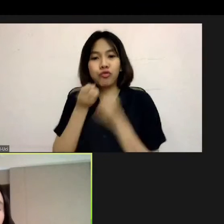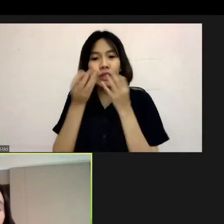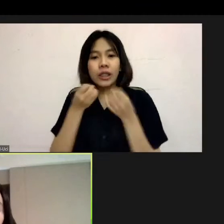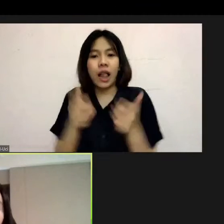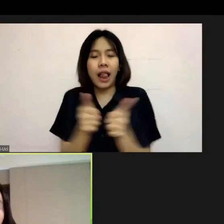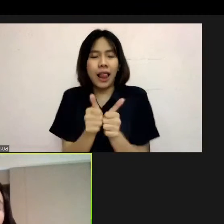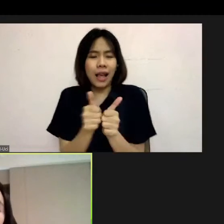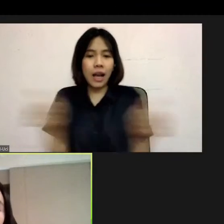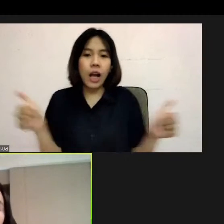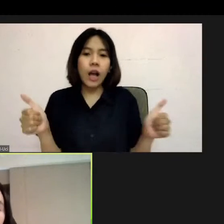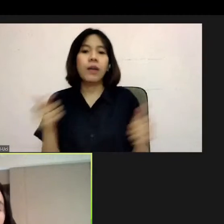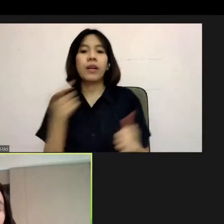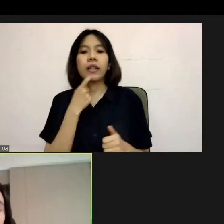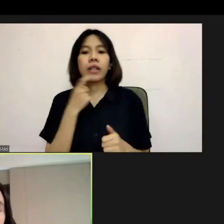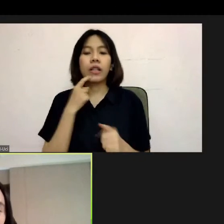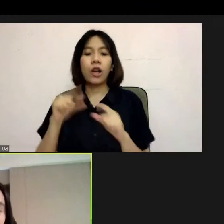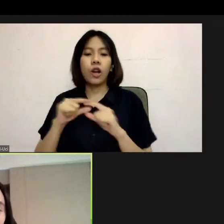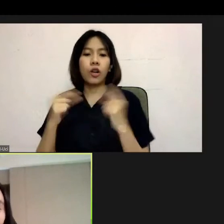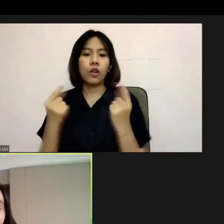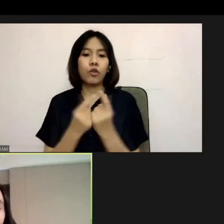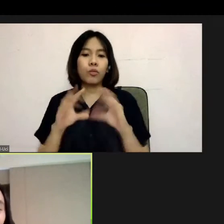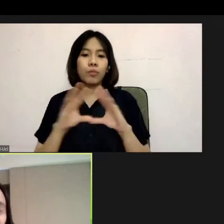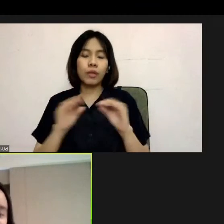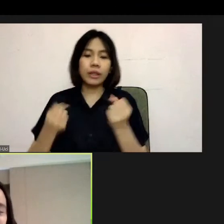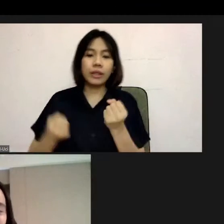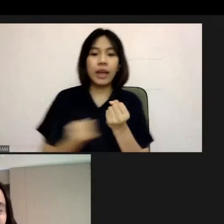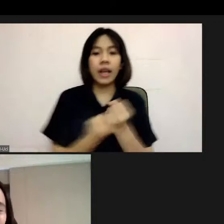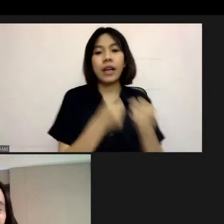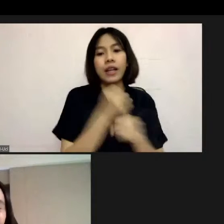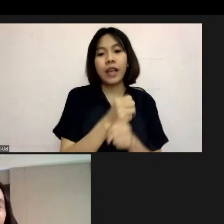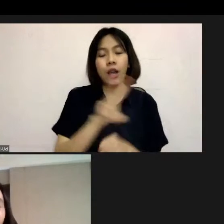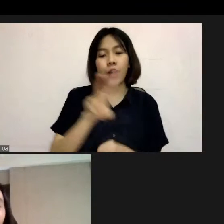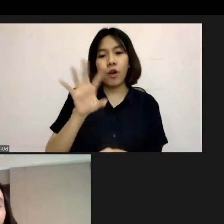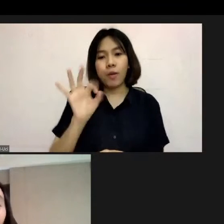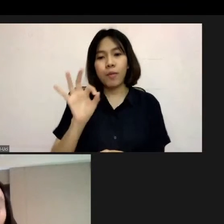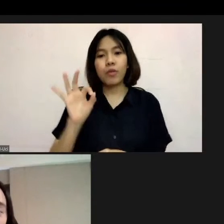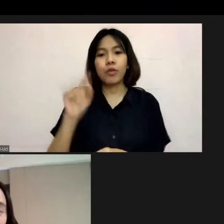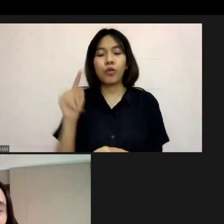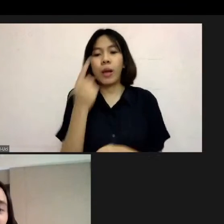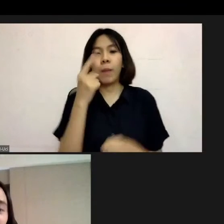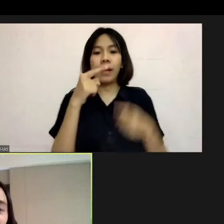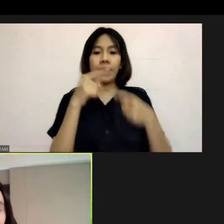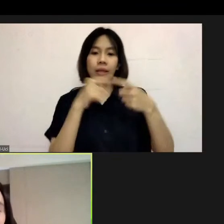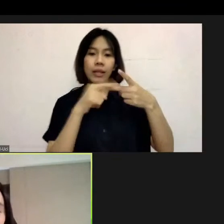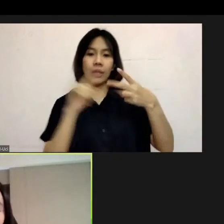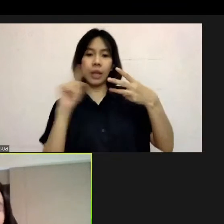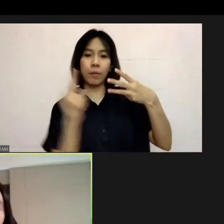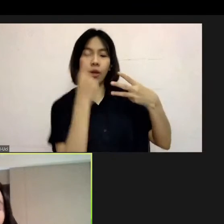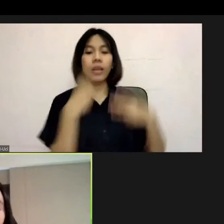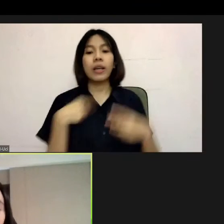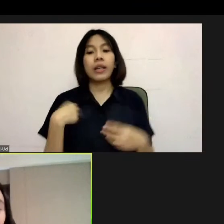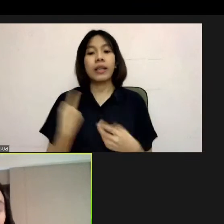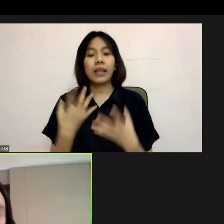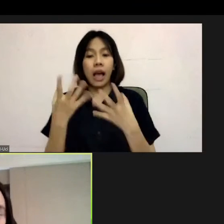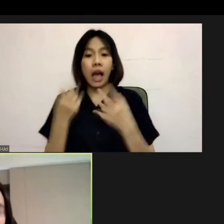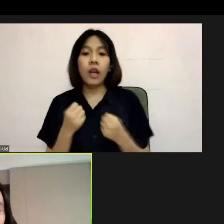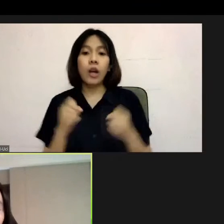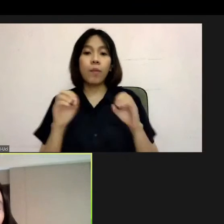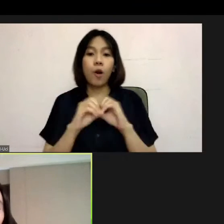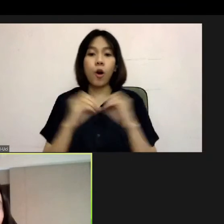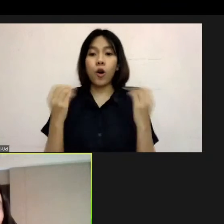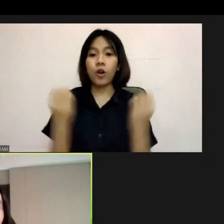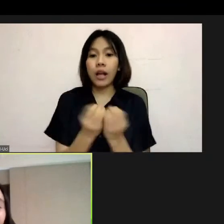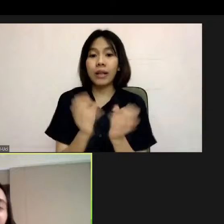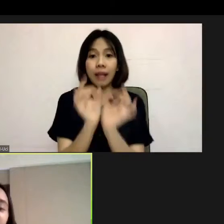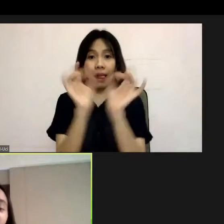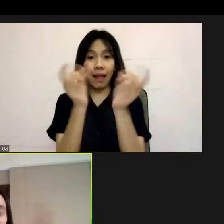of the sub-working group of C20 as well as its priority issues. We really hope that more organizations will join in the loop,